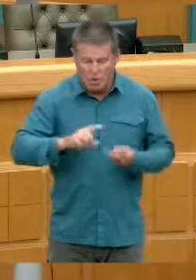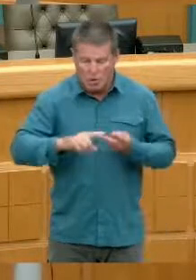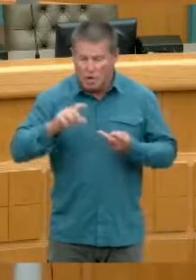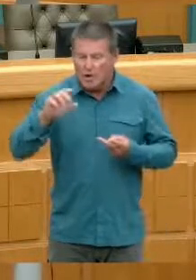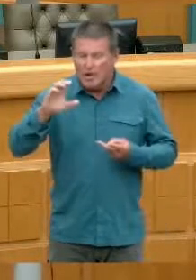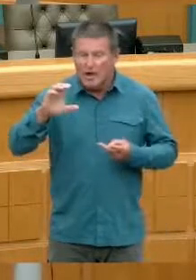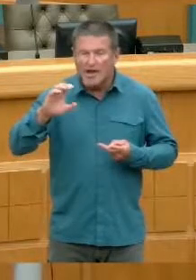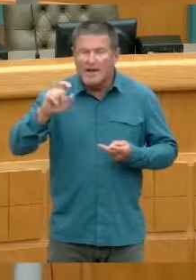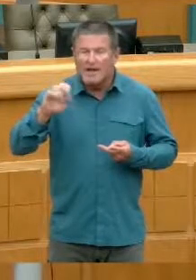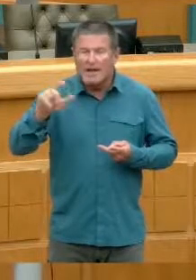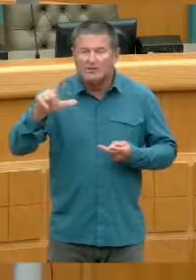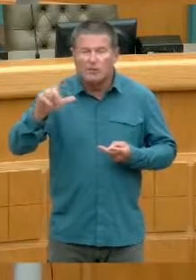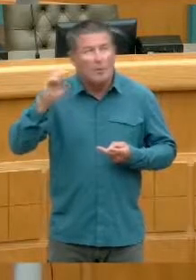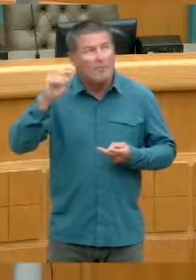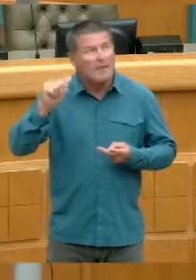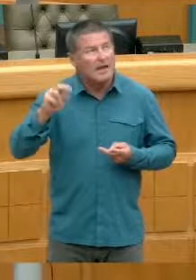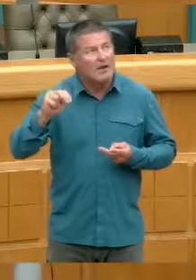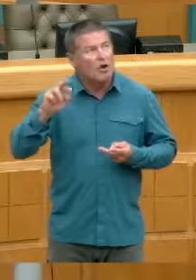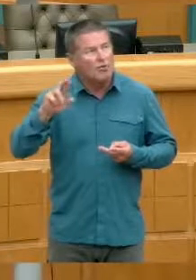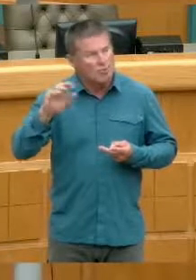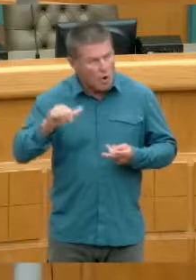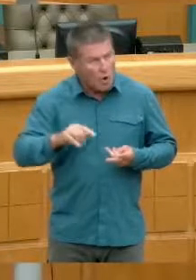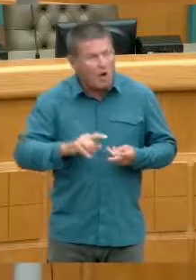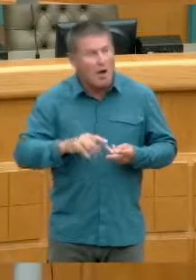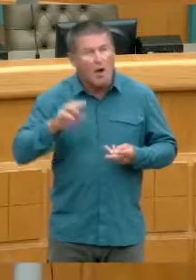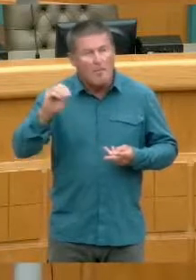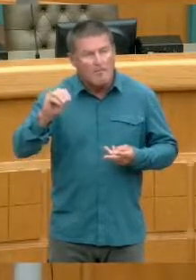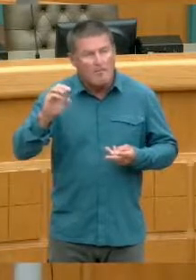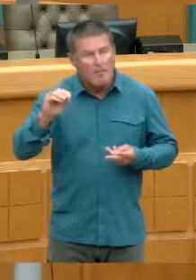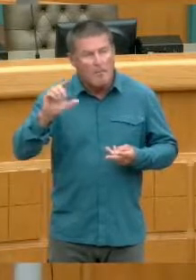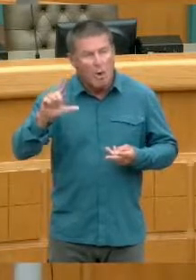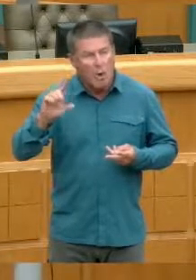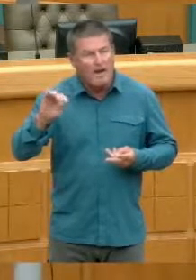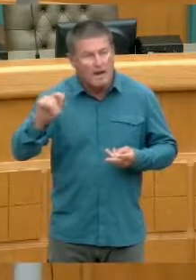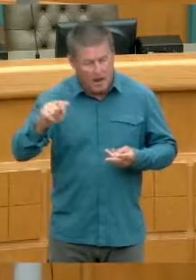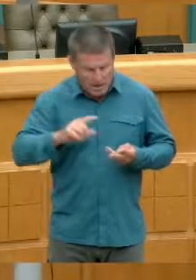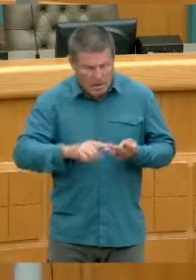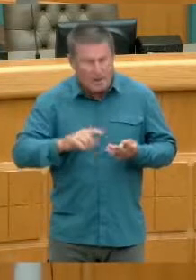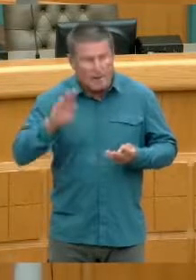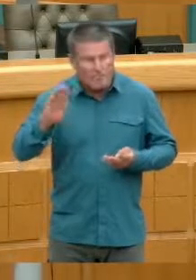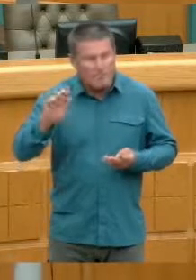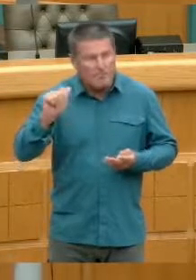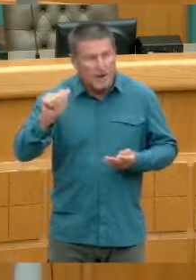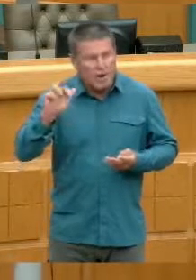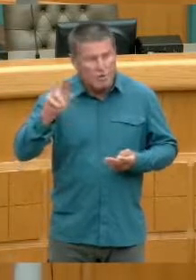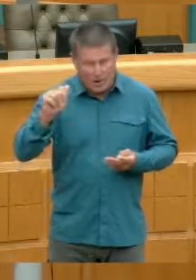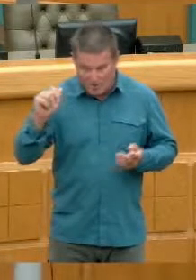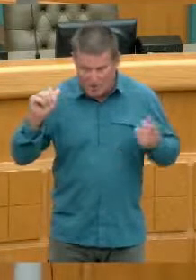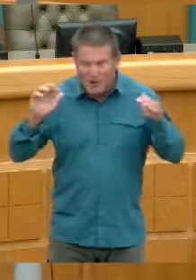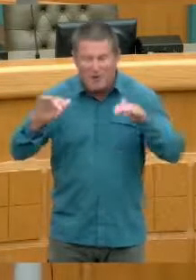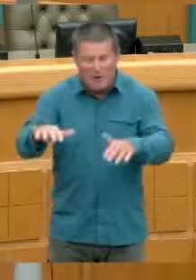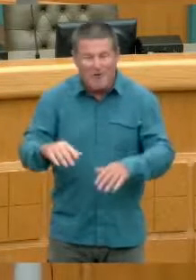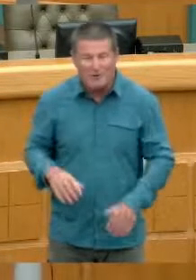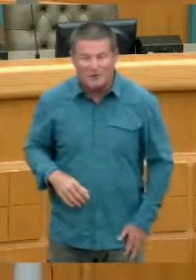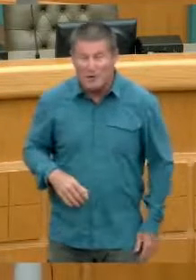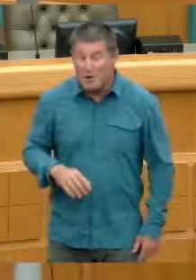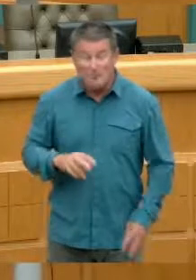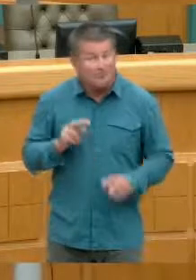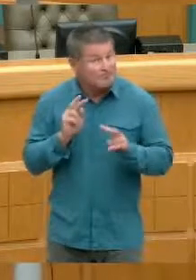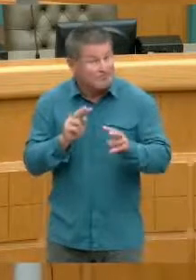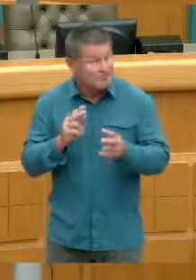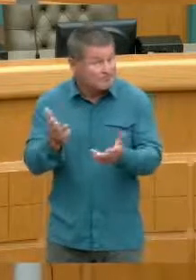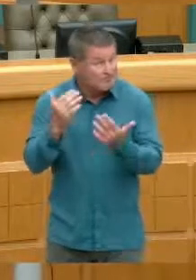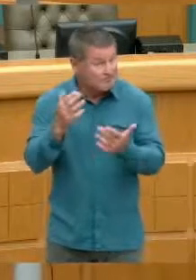few other Councilman Molina. I think Councilman Molina is going to be there as well. So we look forward to seeing you tomorrow, and it'll be every Saturday from